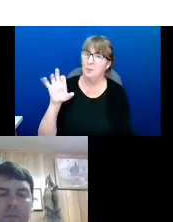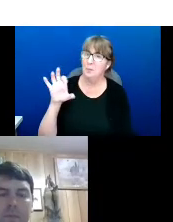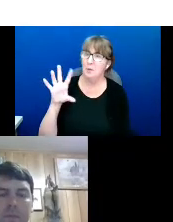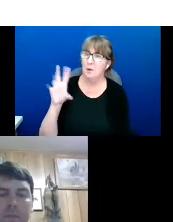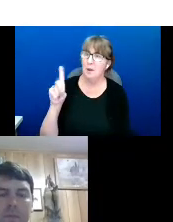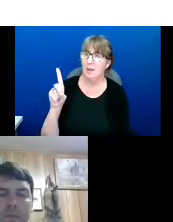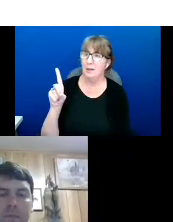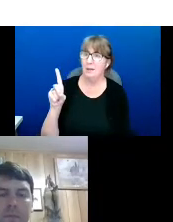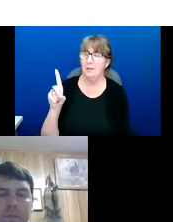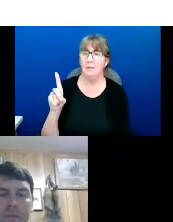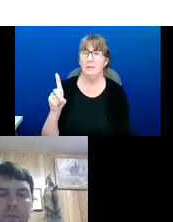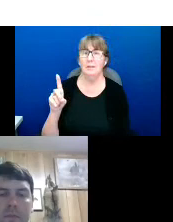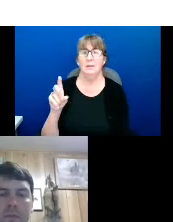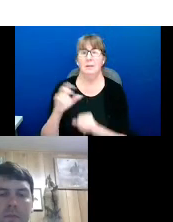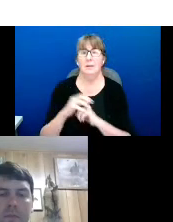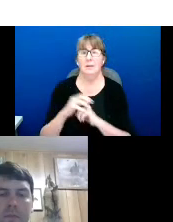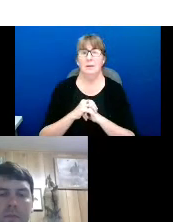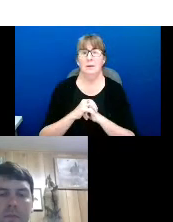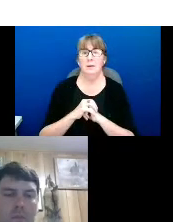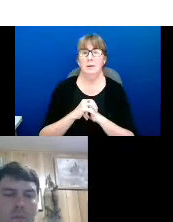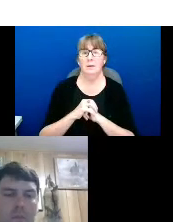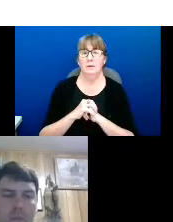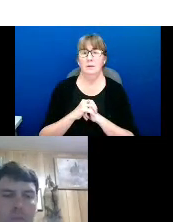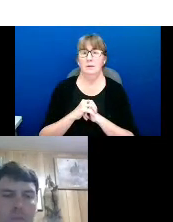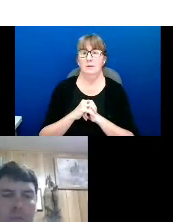move on.